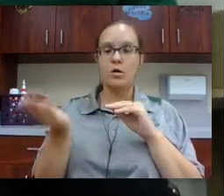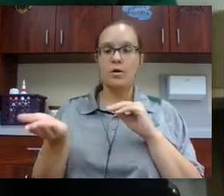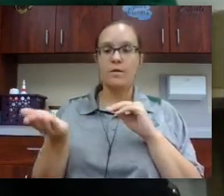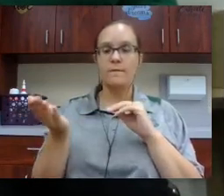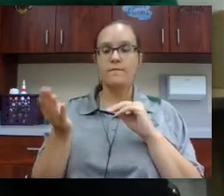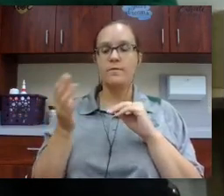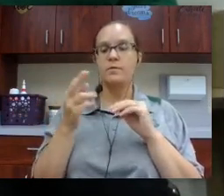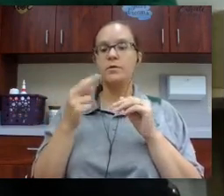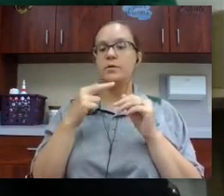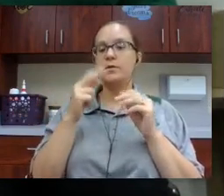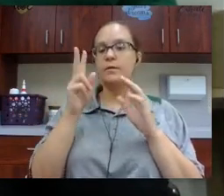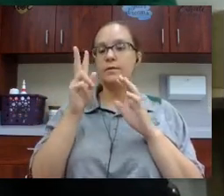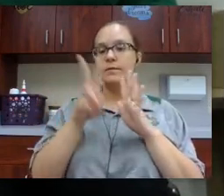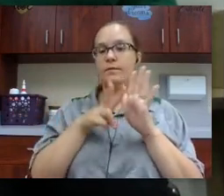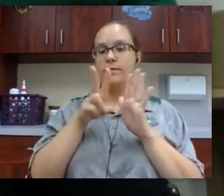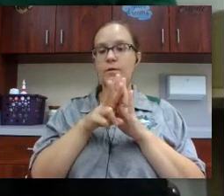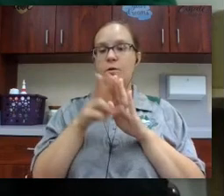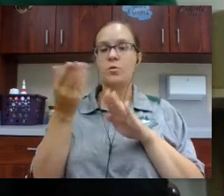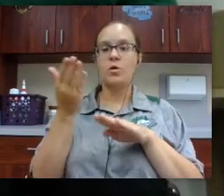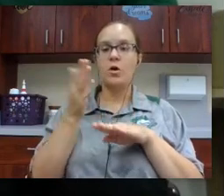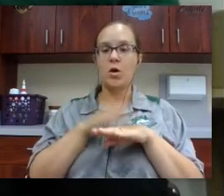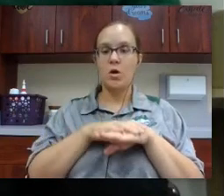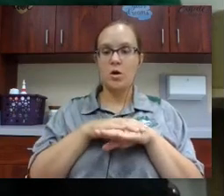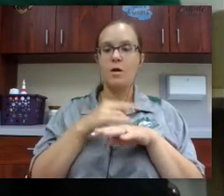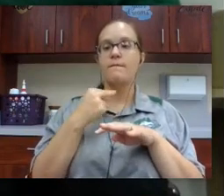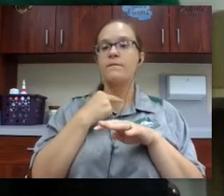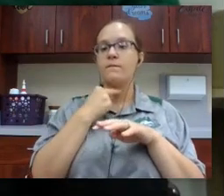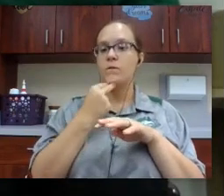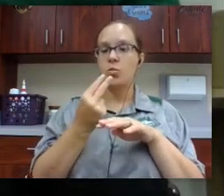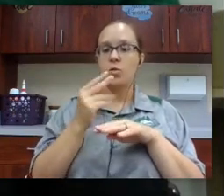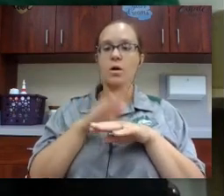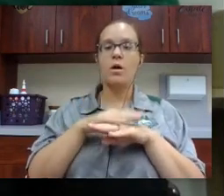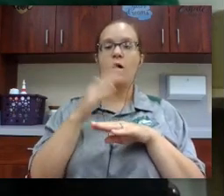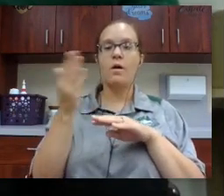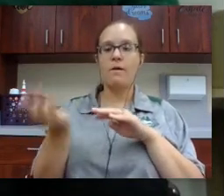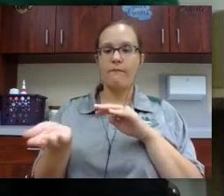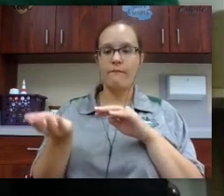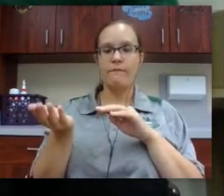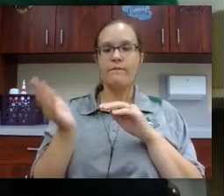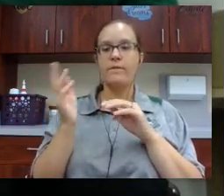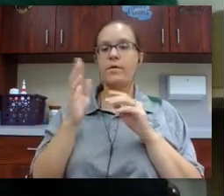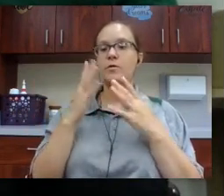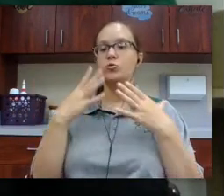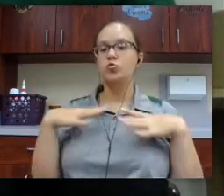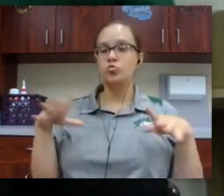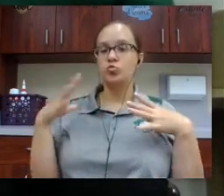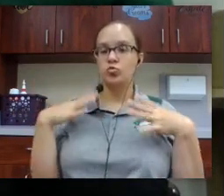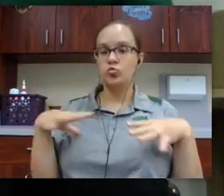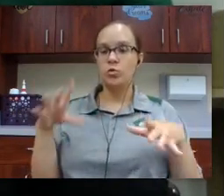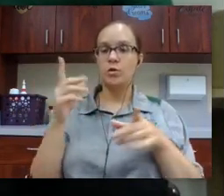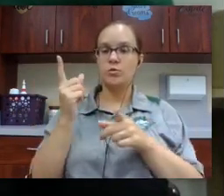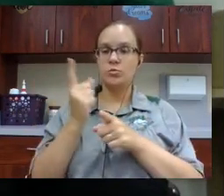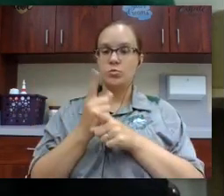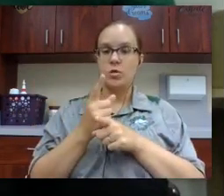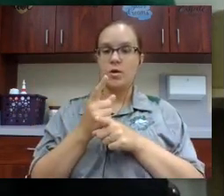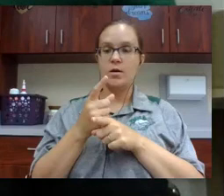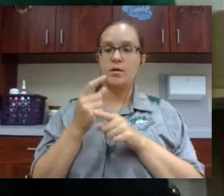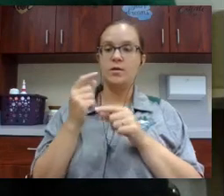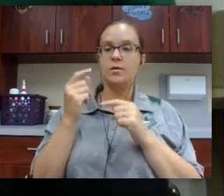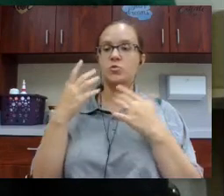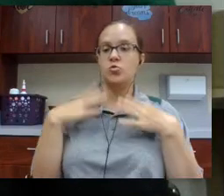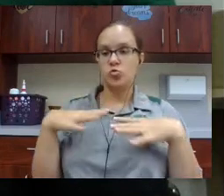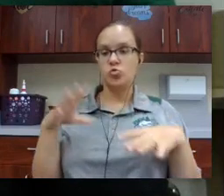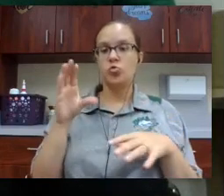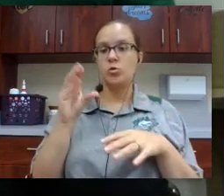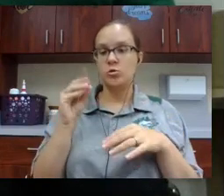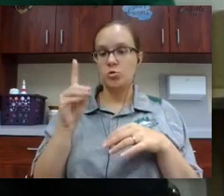Webcams on, mics muted. Also, you got to make sure you're dressed appropriately. You should be in dress code. We still have